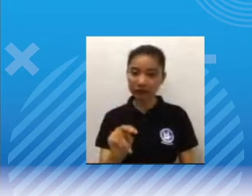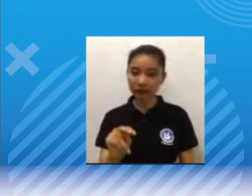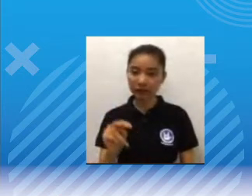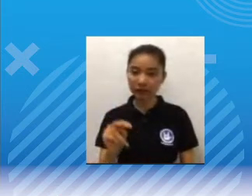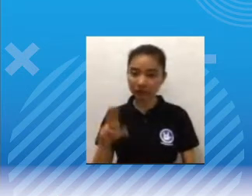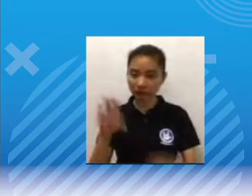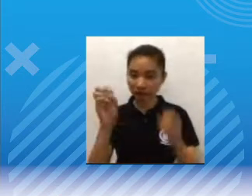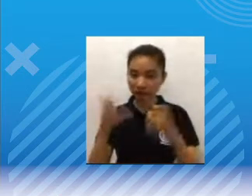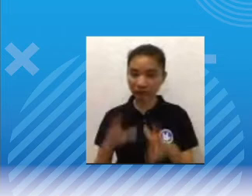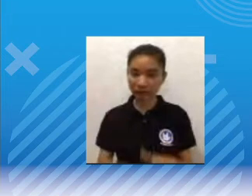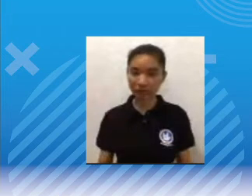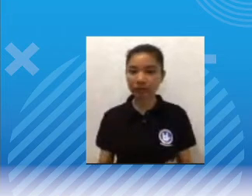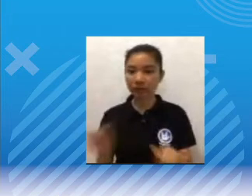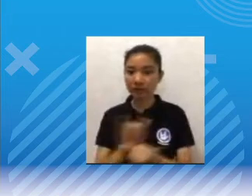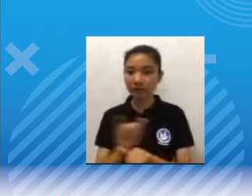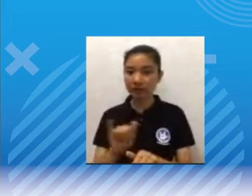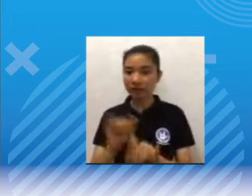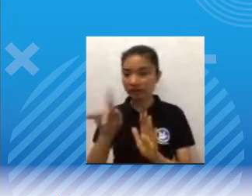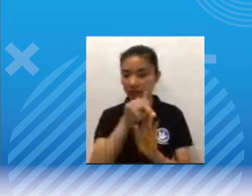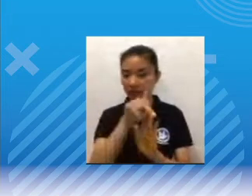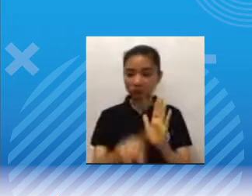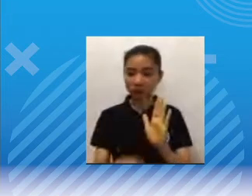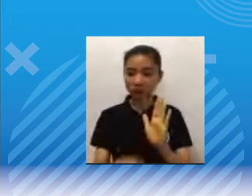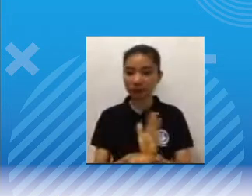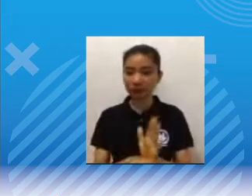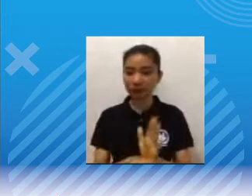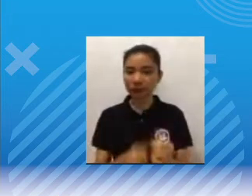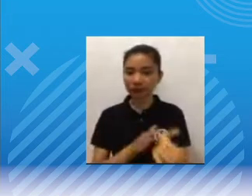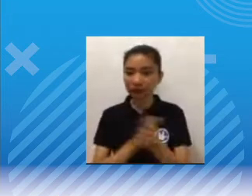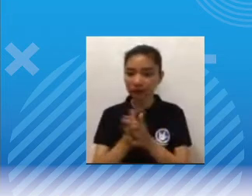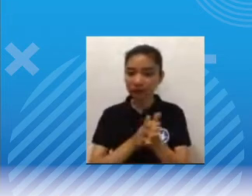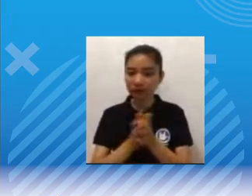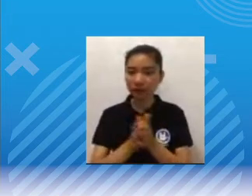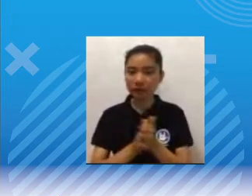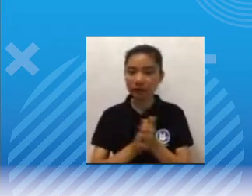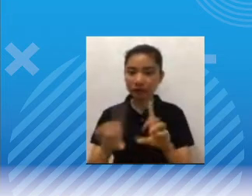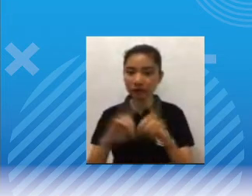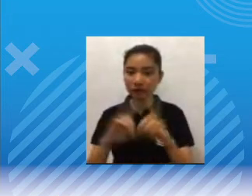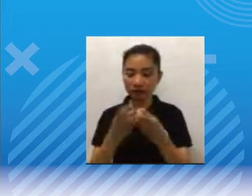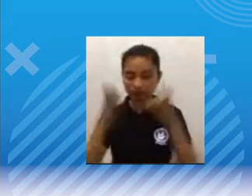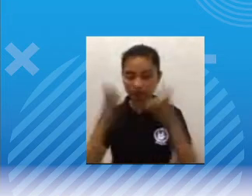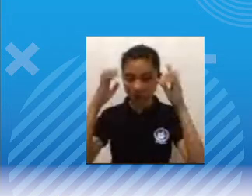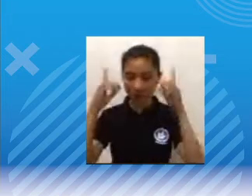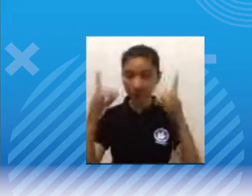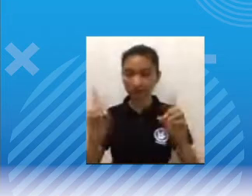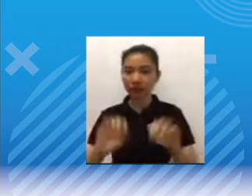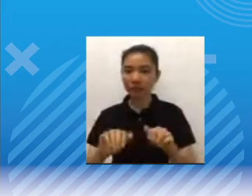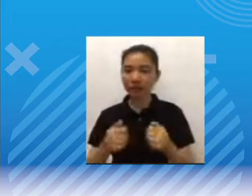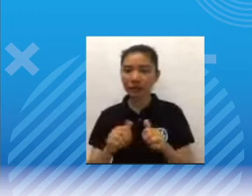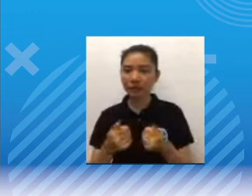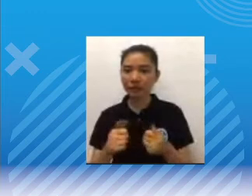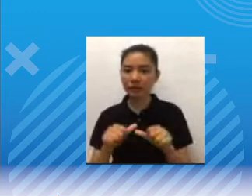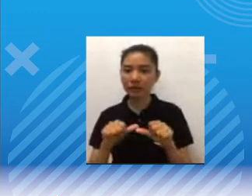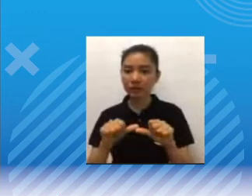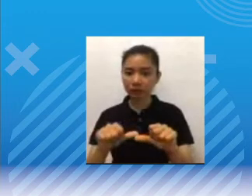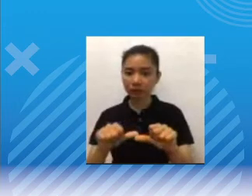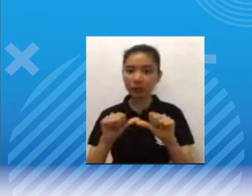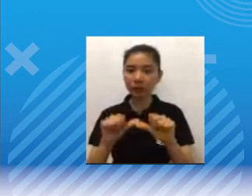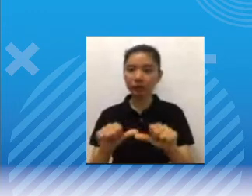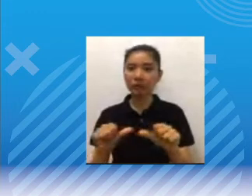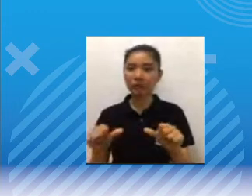kanina at initiatives ng DepEd. So paano magko-continue ito while there is an ongoing pandemic? What